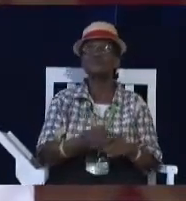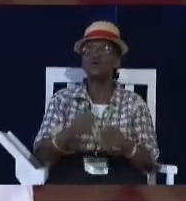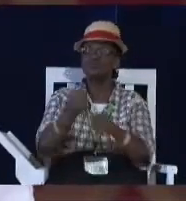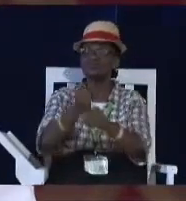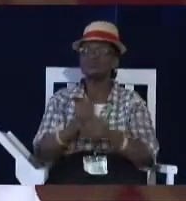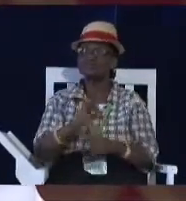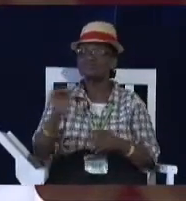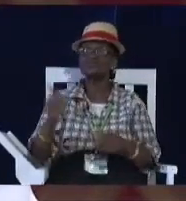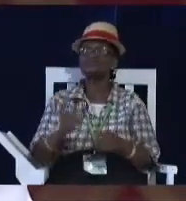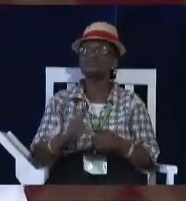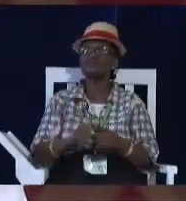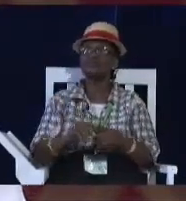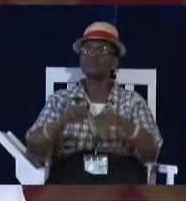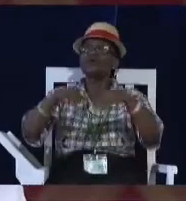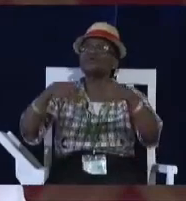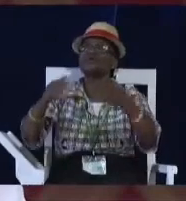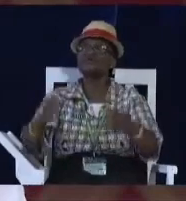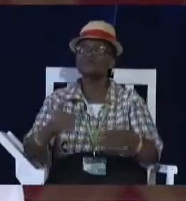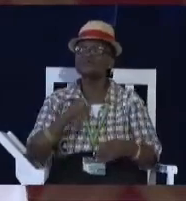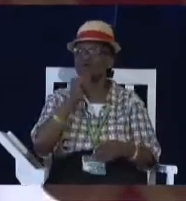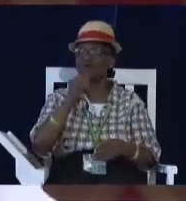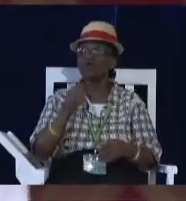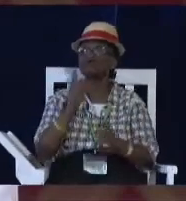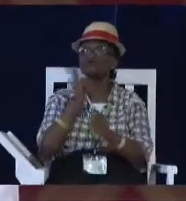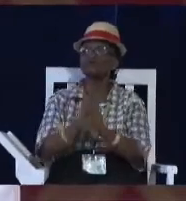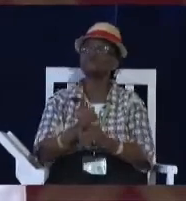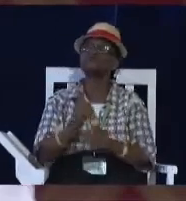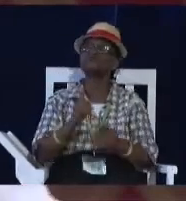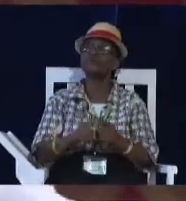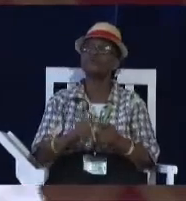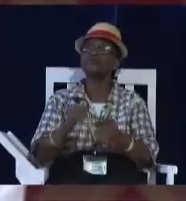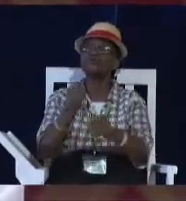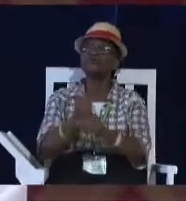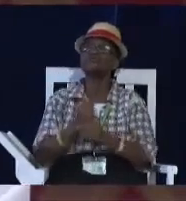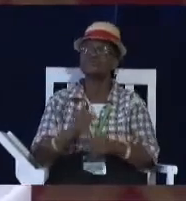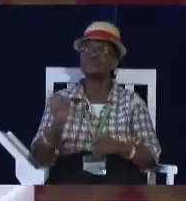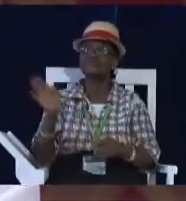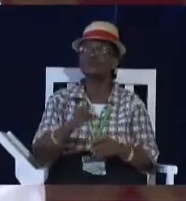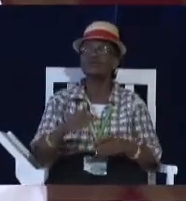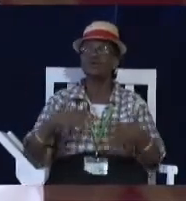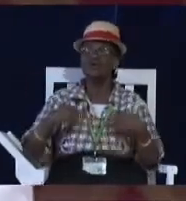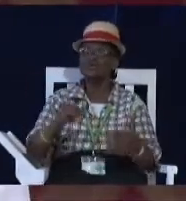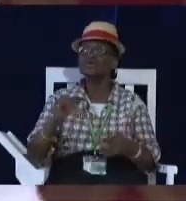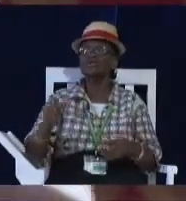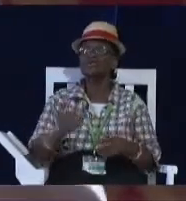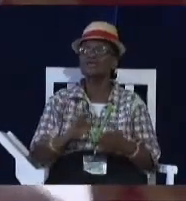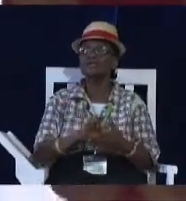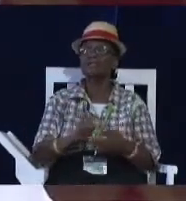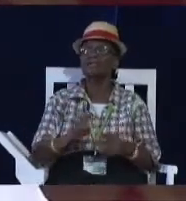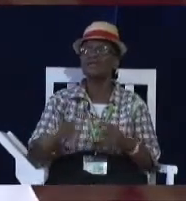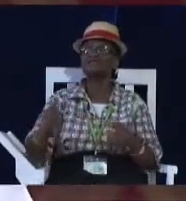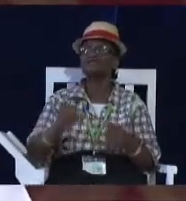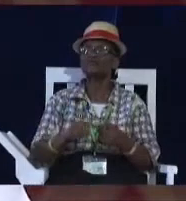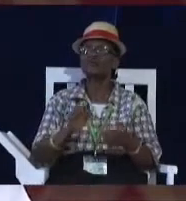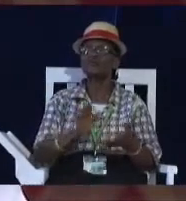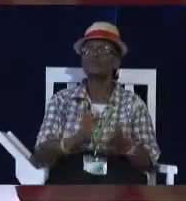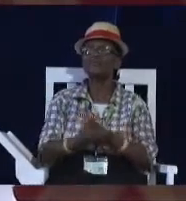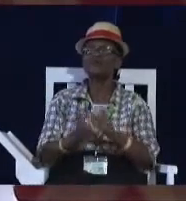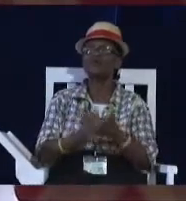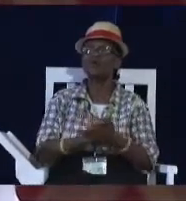Not just to receive your healing, but to become a healer in the mighty name of